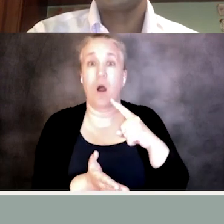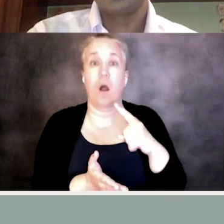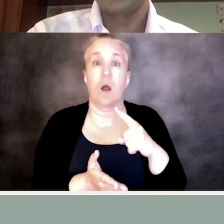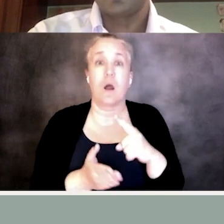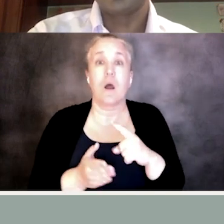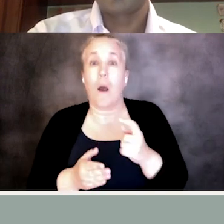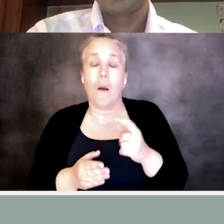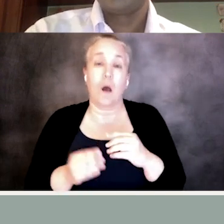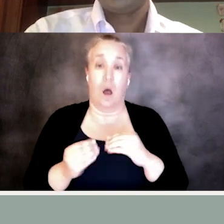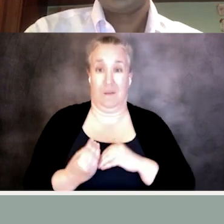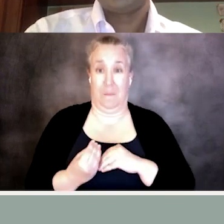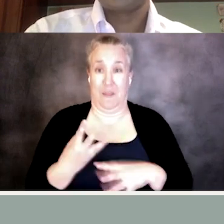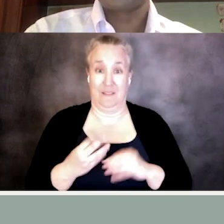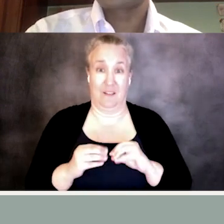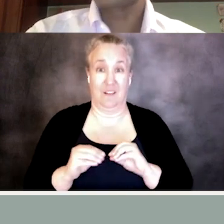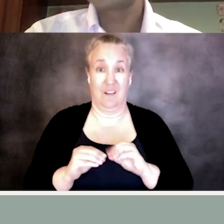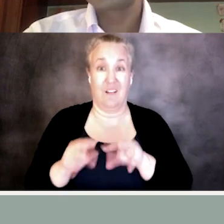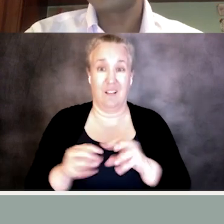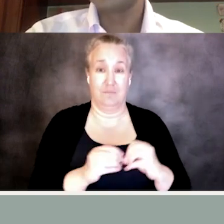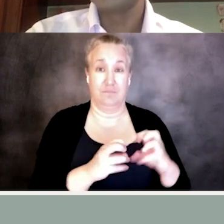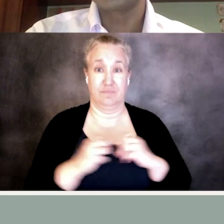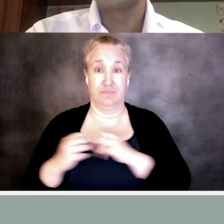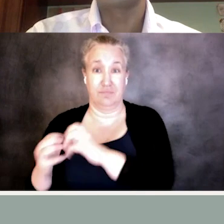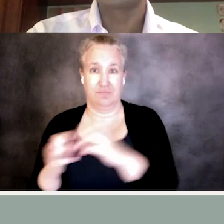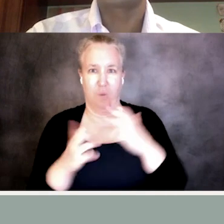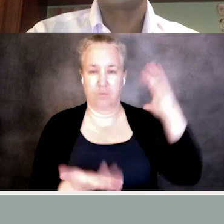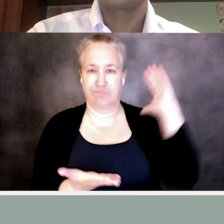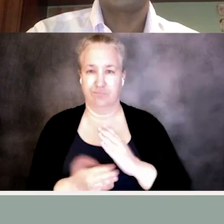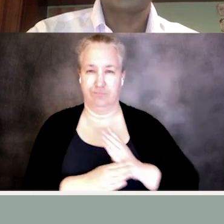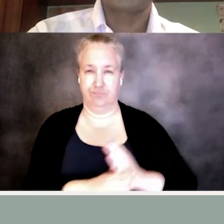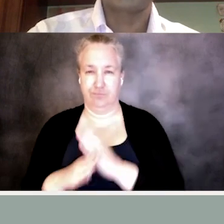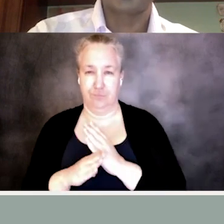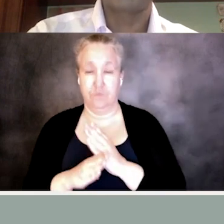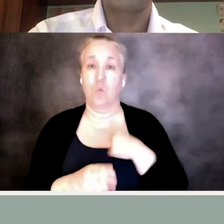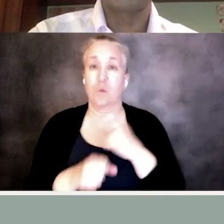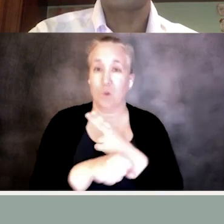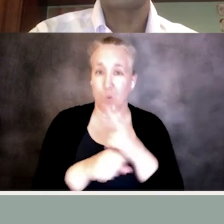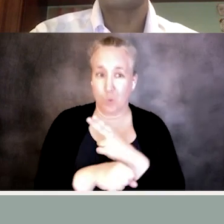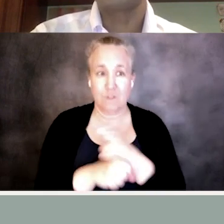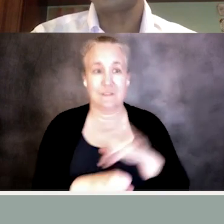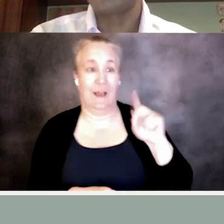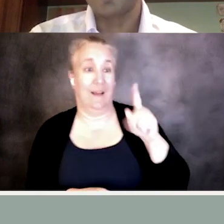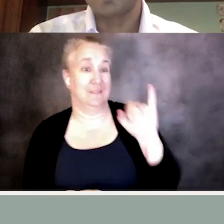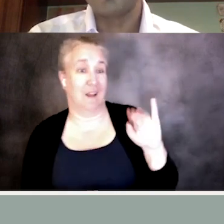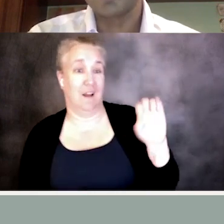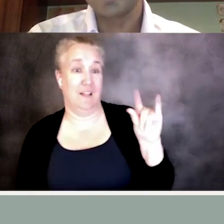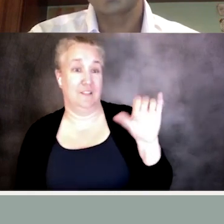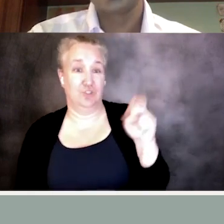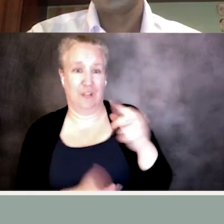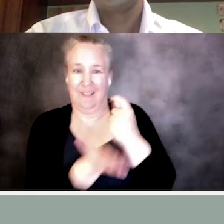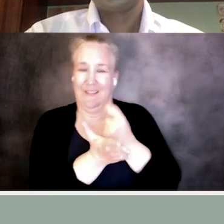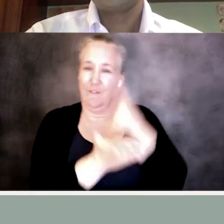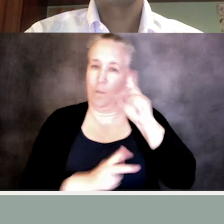micrometastatic disease. The strategies that we use in the clinic is anti-estrogen therapy for patients who have ER positive